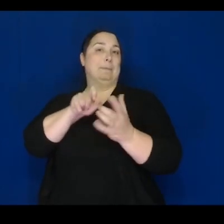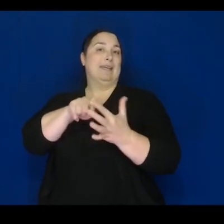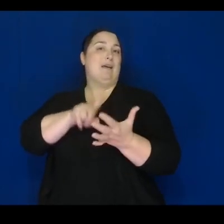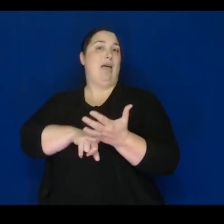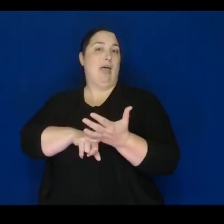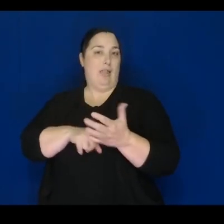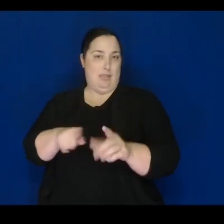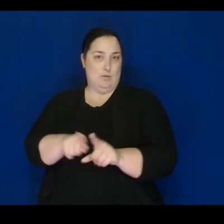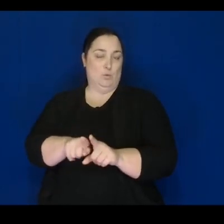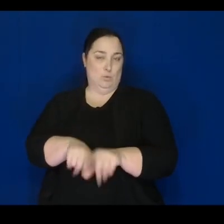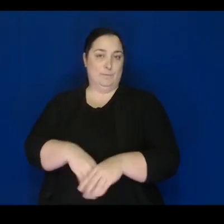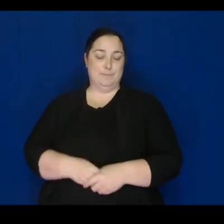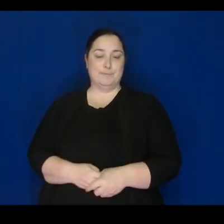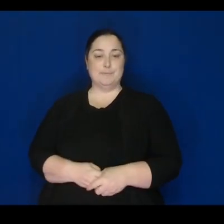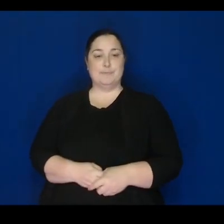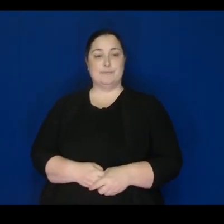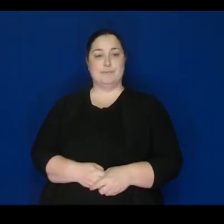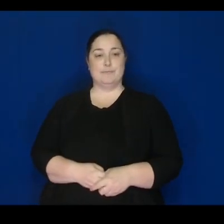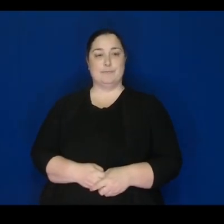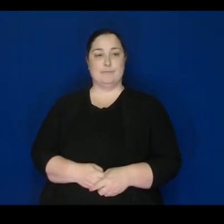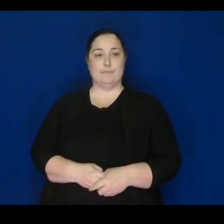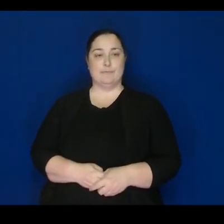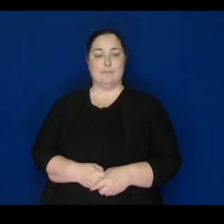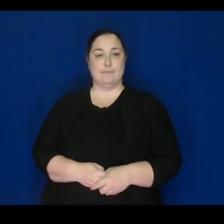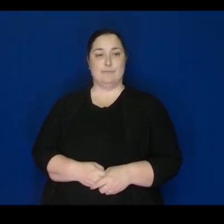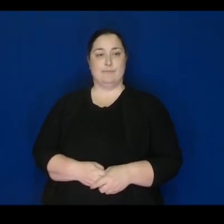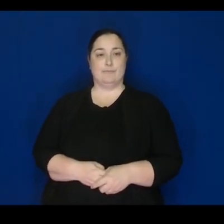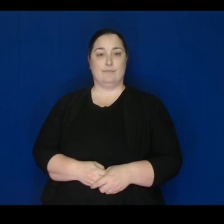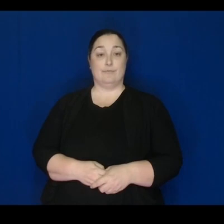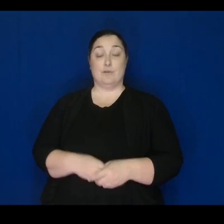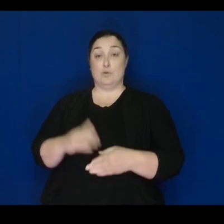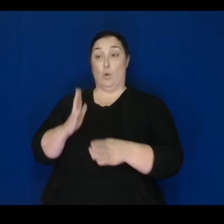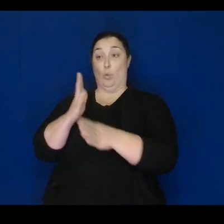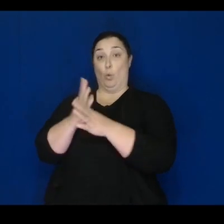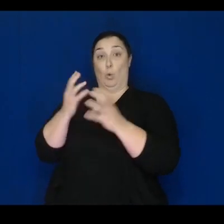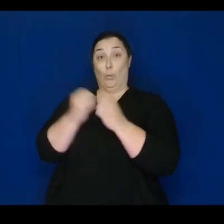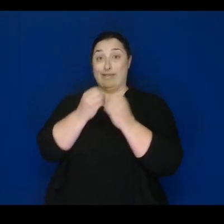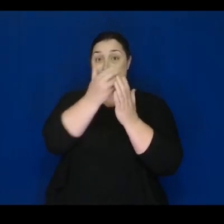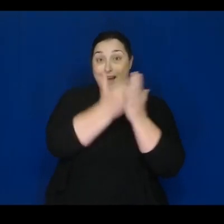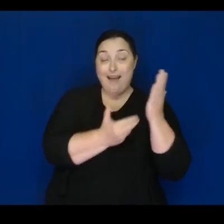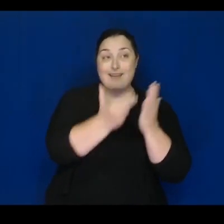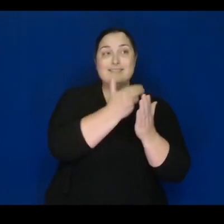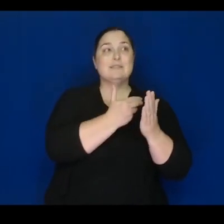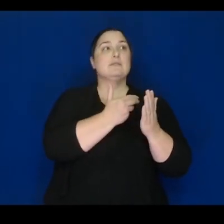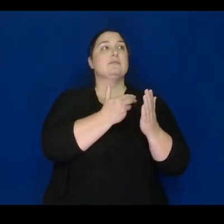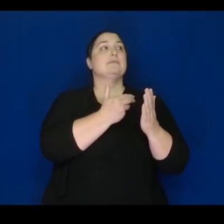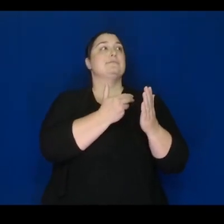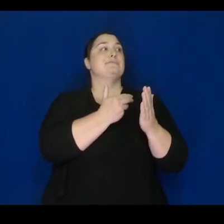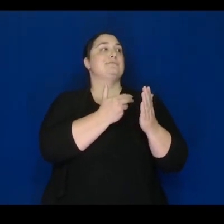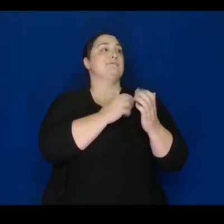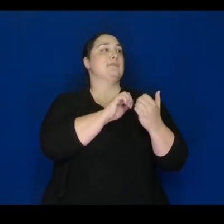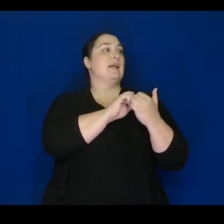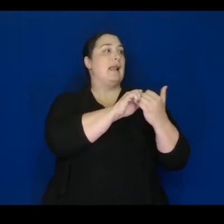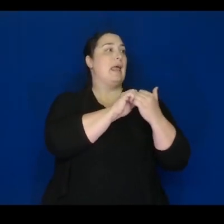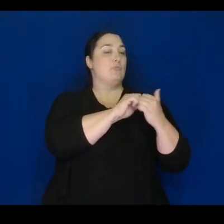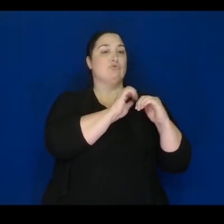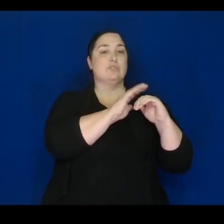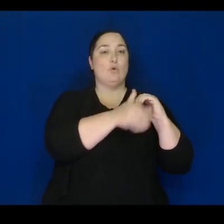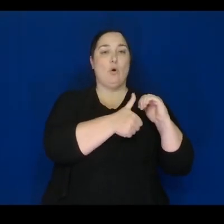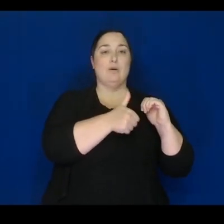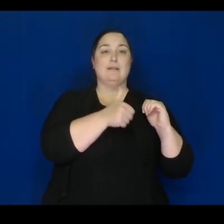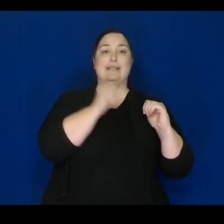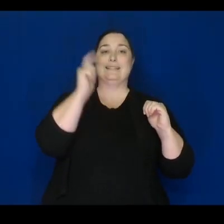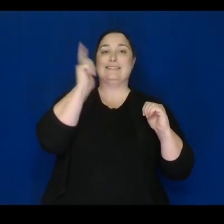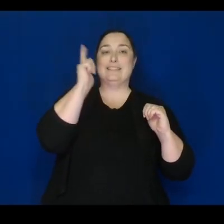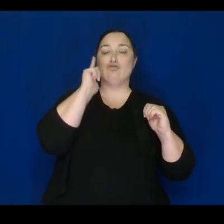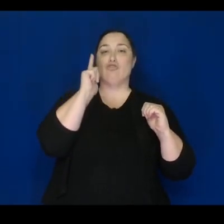And also, whether we're working with artists, whether we're collaborating on, you know, a teacher professional